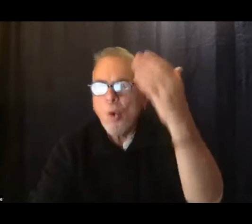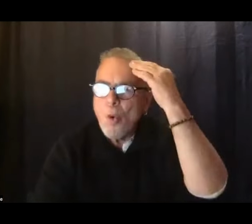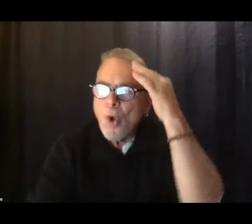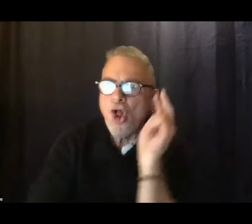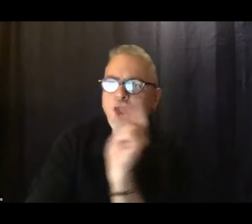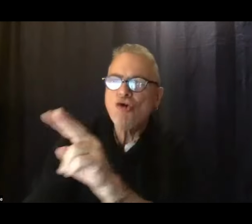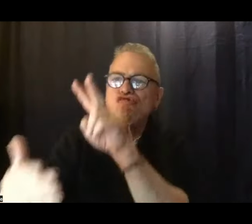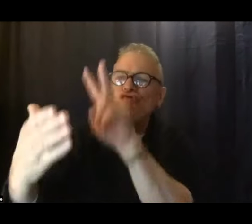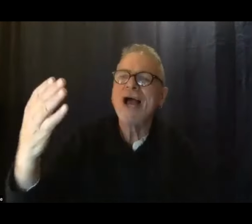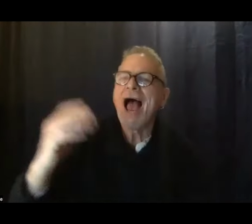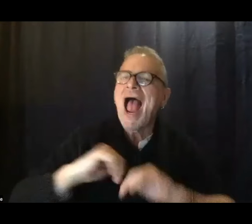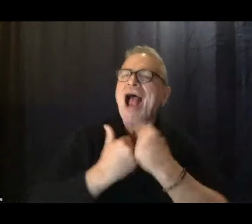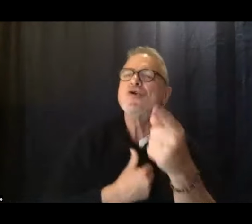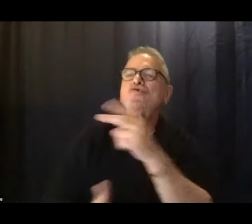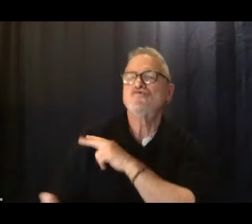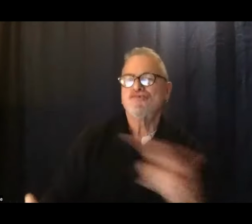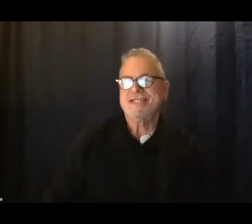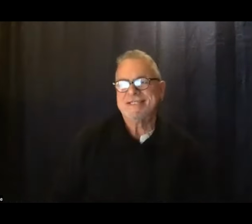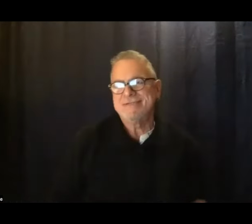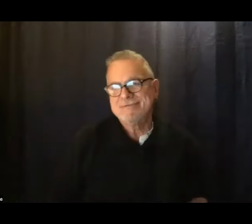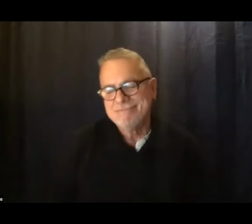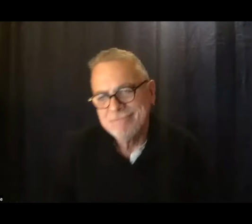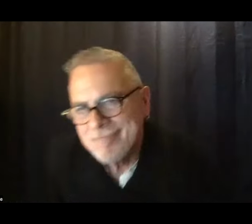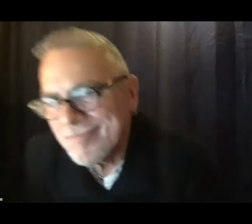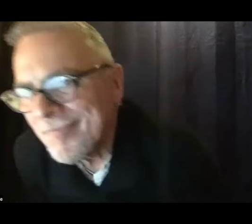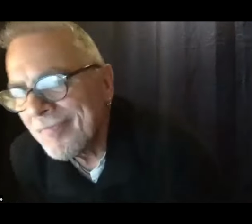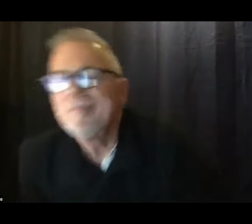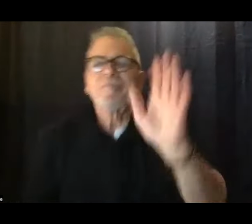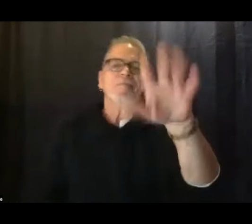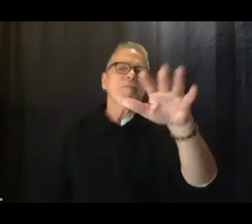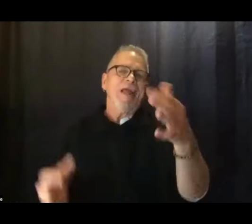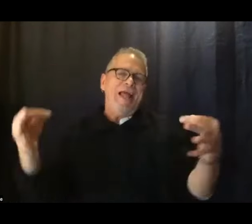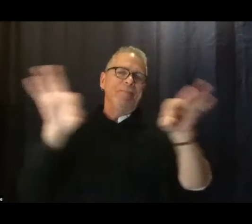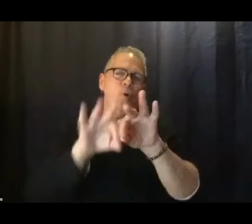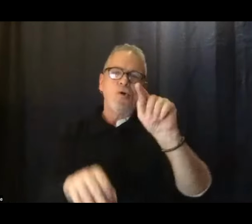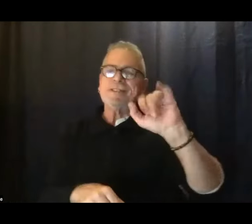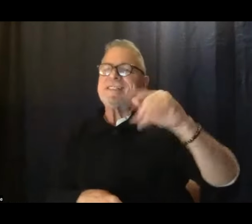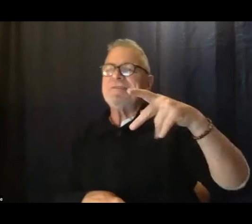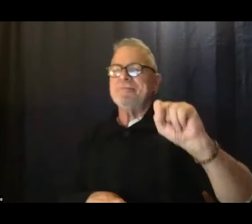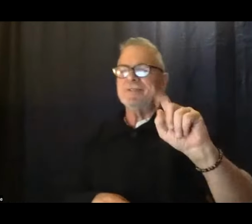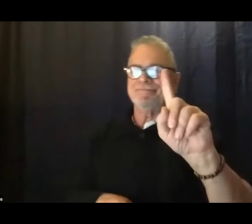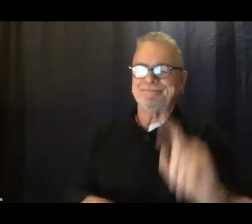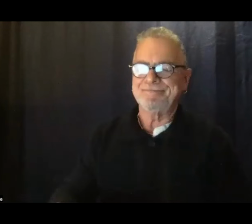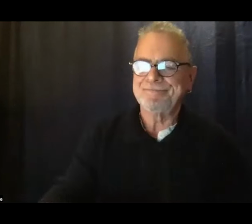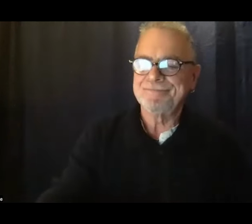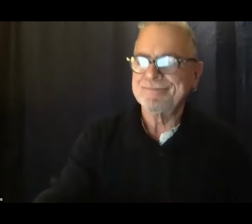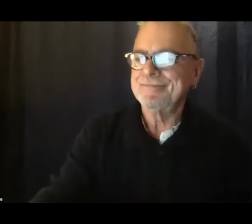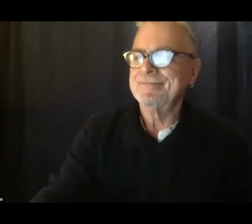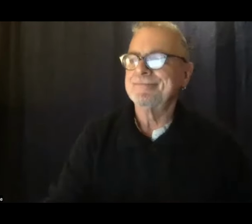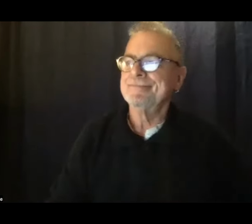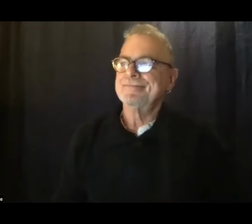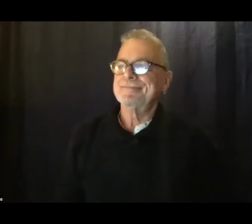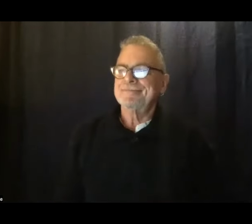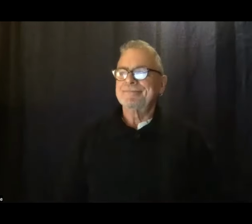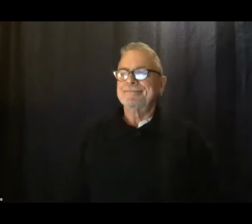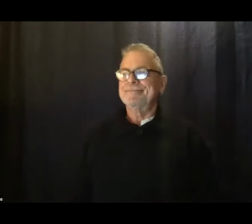be sign production. The alphabet's not as important. You know, you want to read it it's how you read. right?